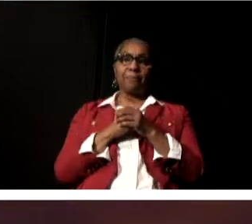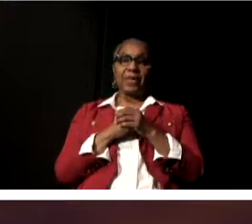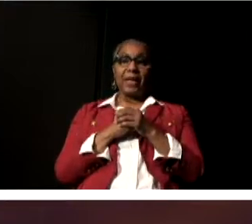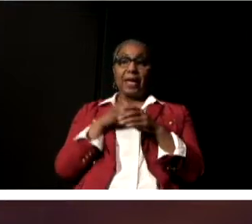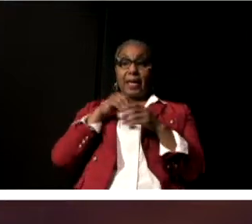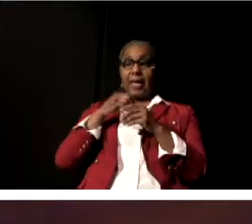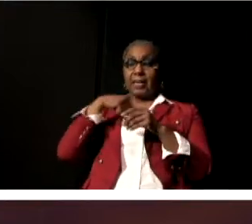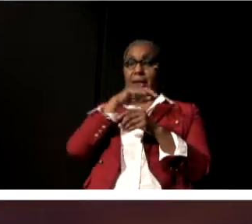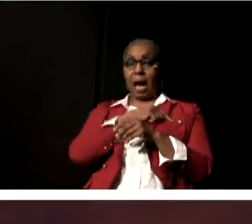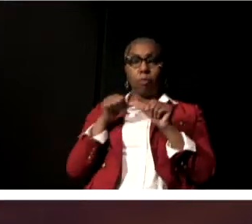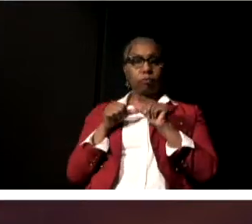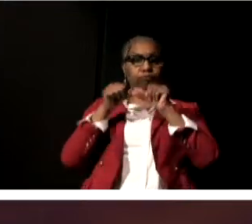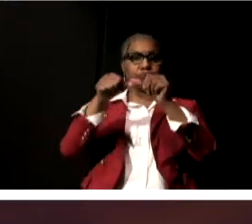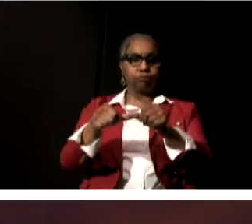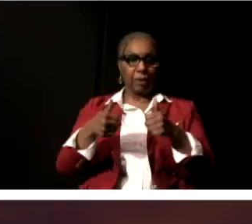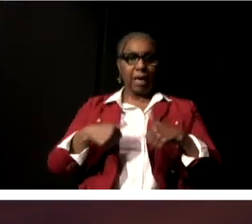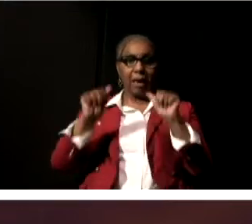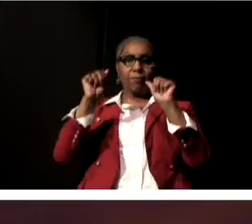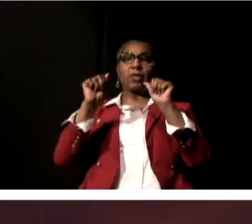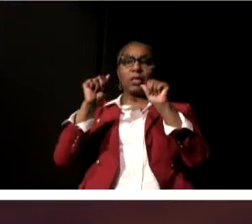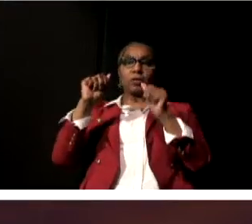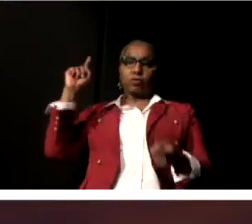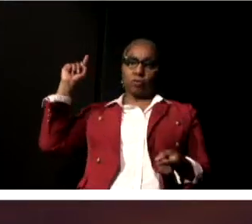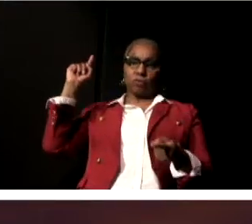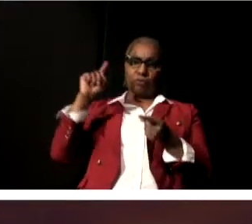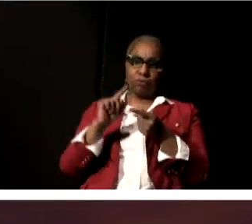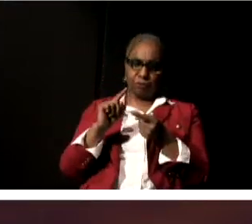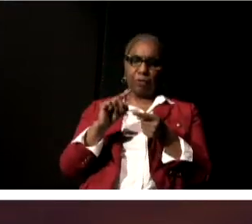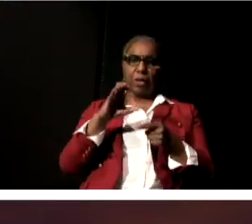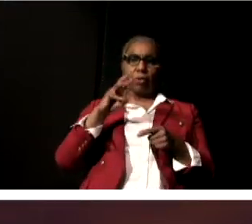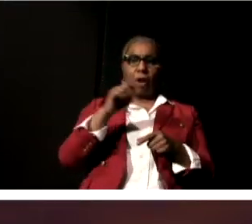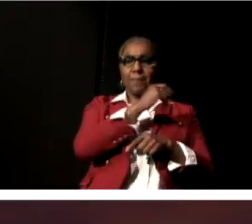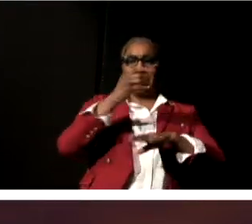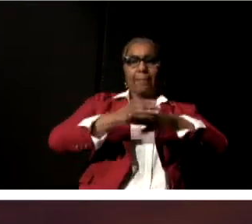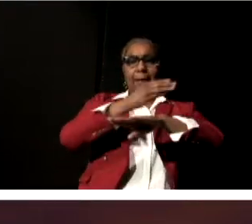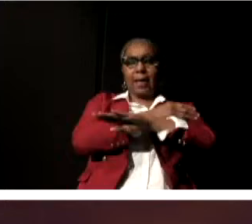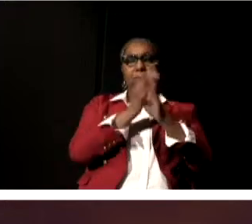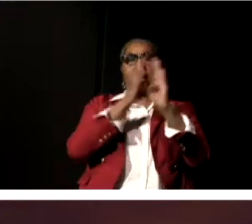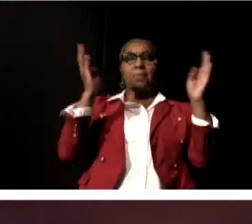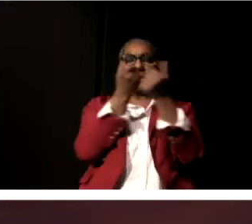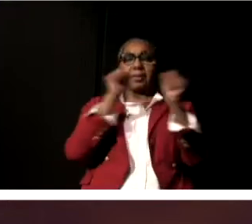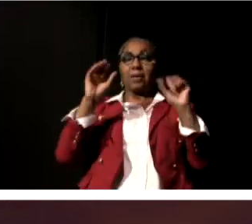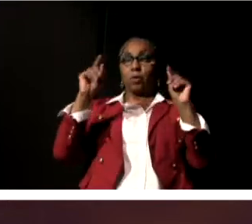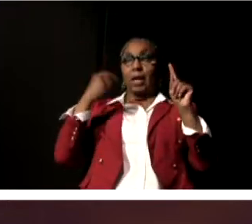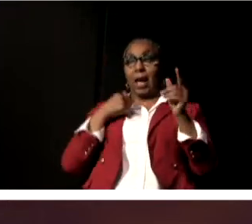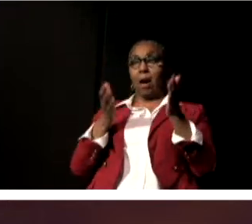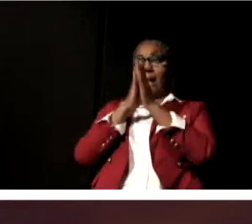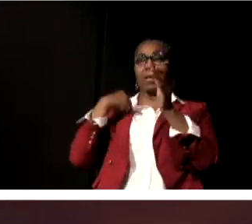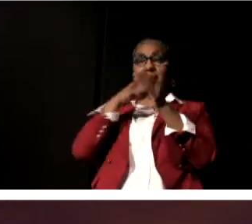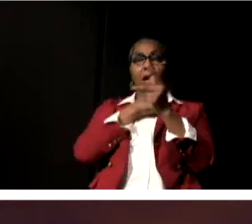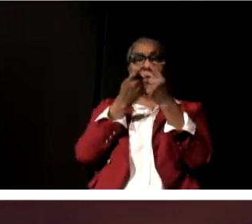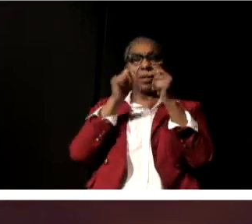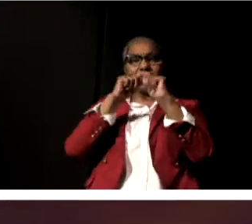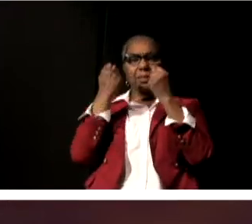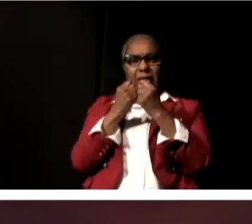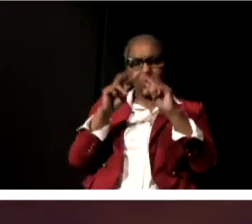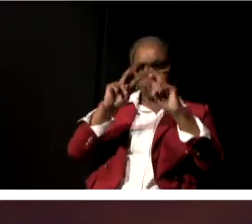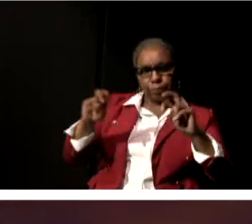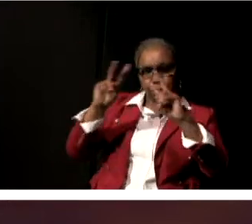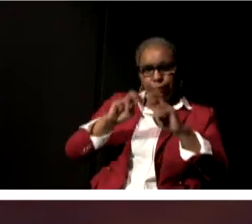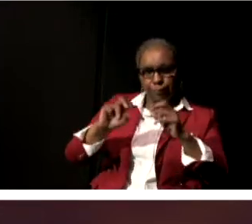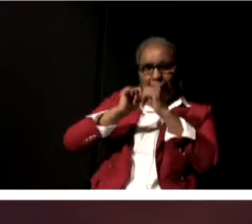our ongoing efforts to combat crime and enhance public safety, I have asked our team to explore how to